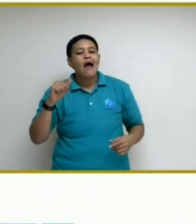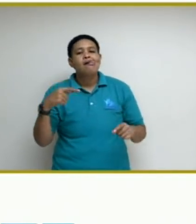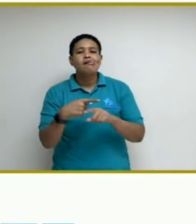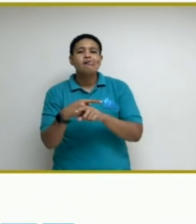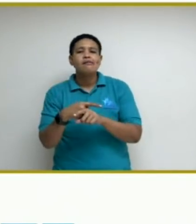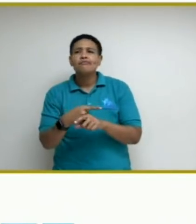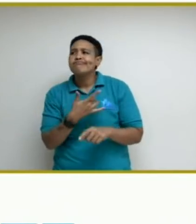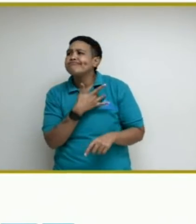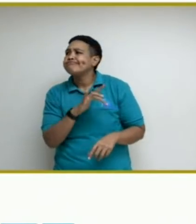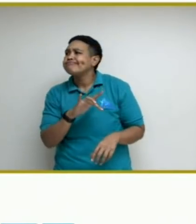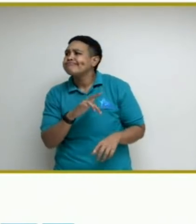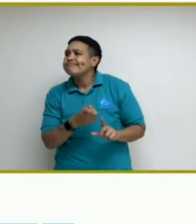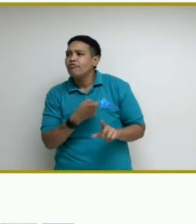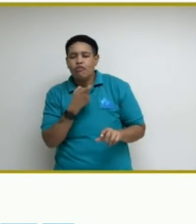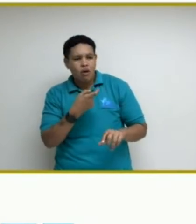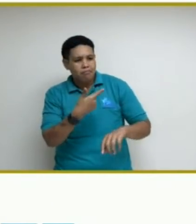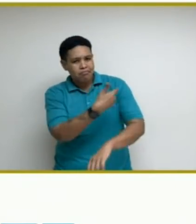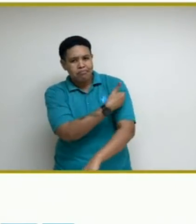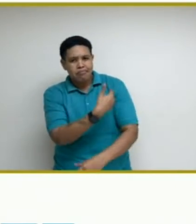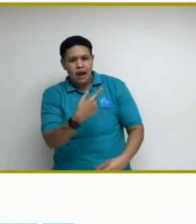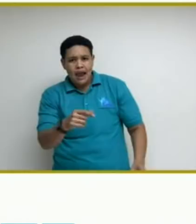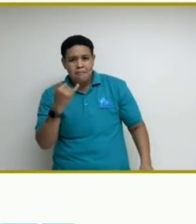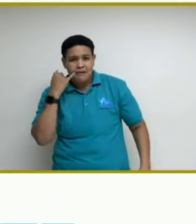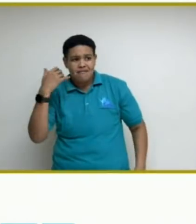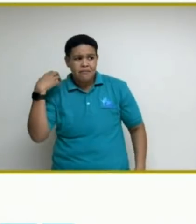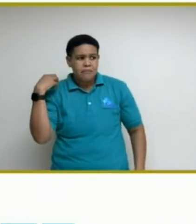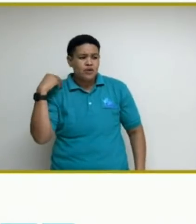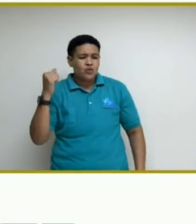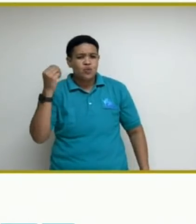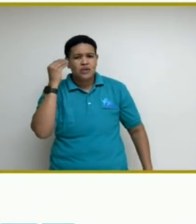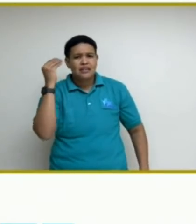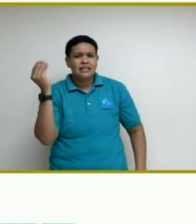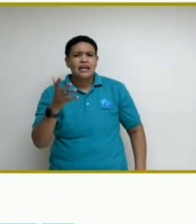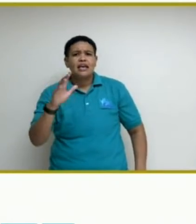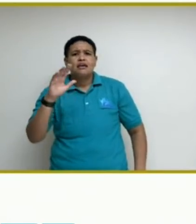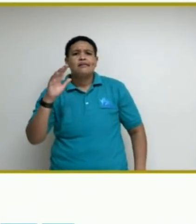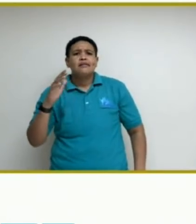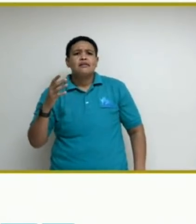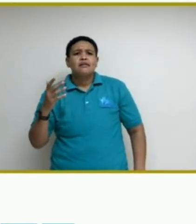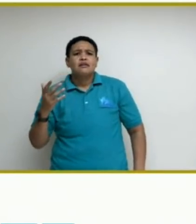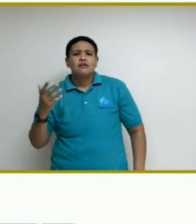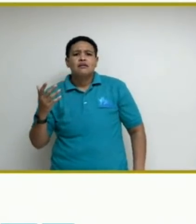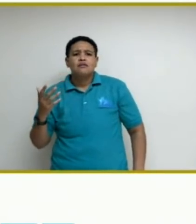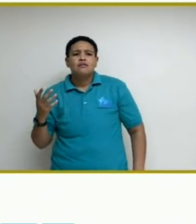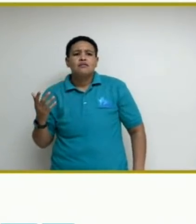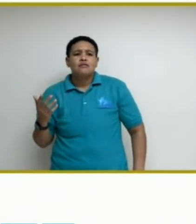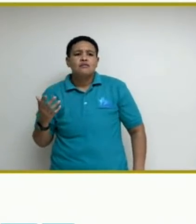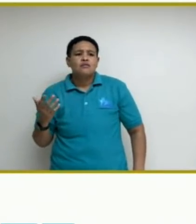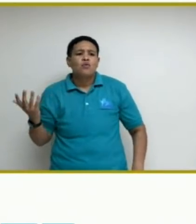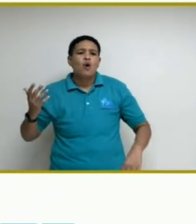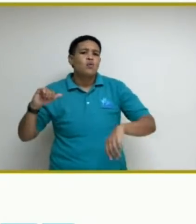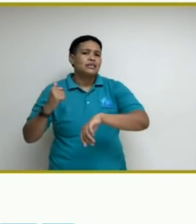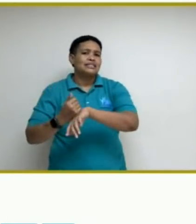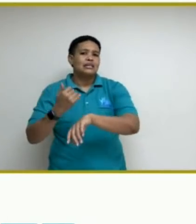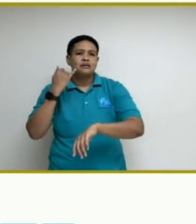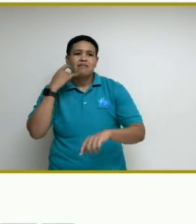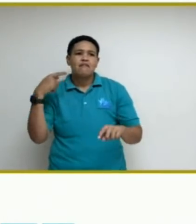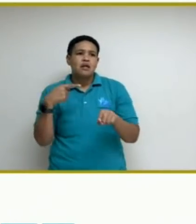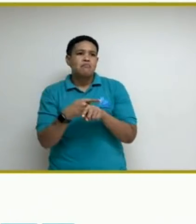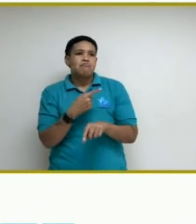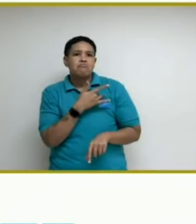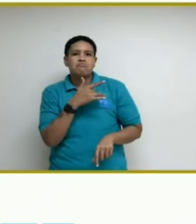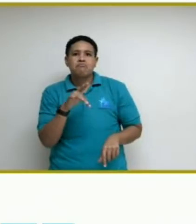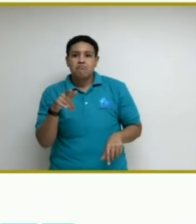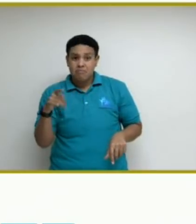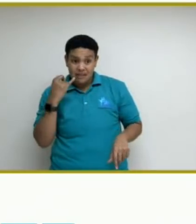reactions from the vaccine. If the PS could say that the compensation mechanism that was set up, has anyone made